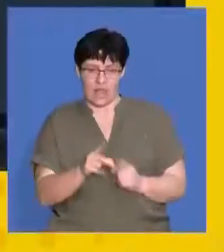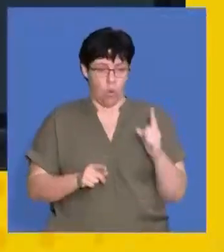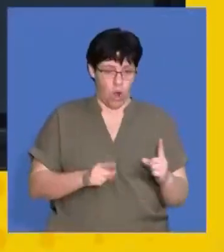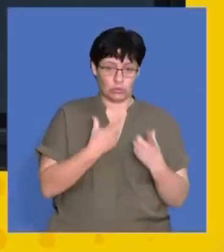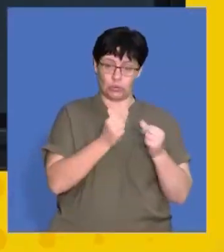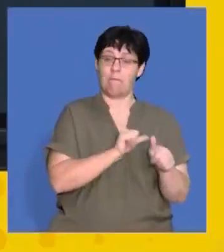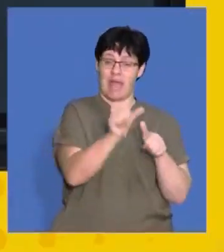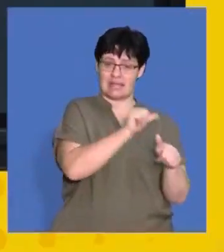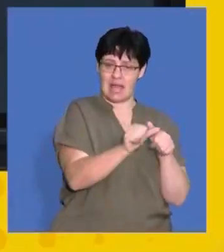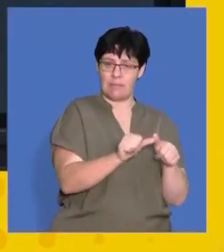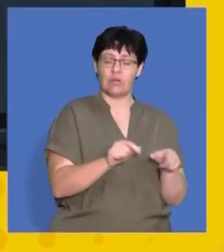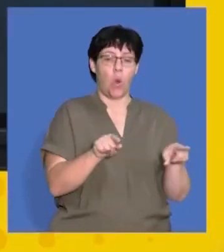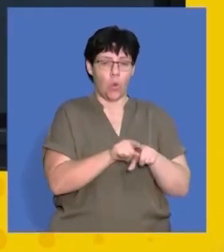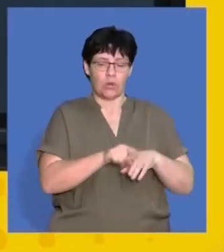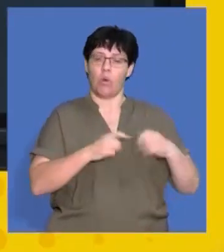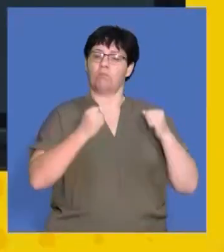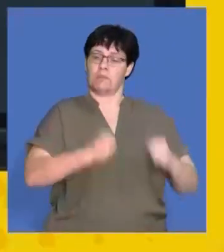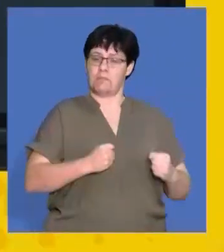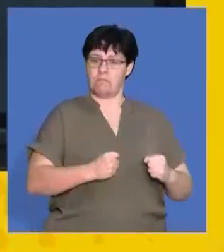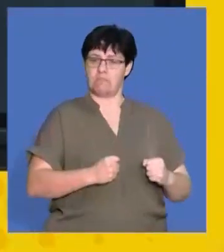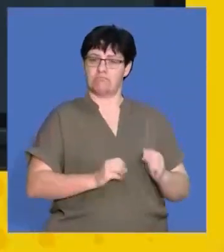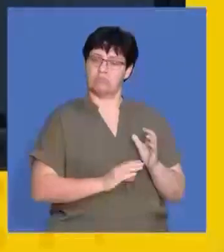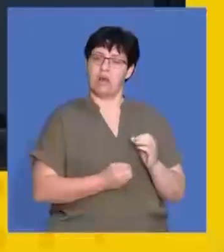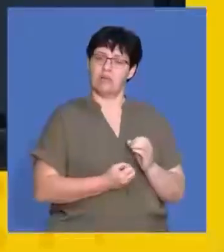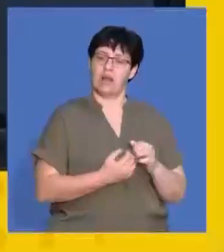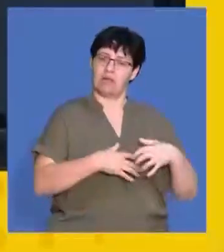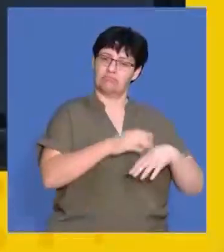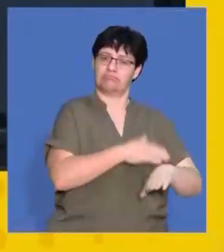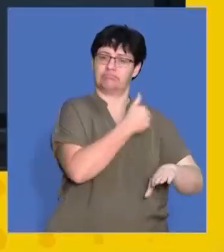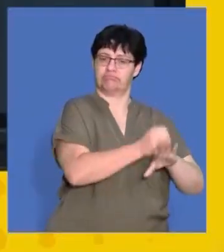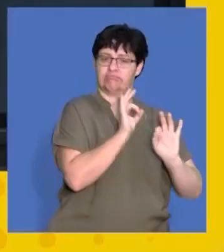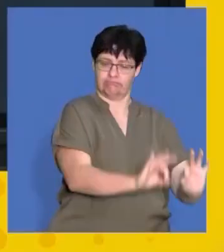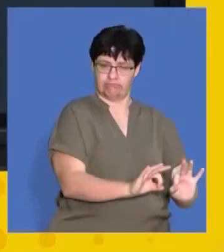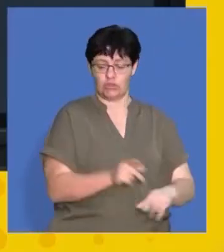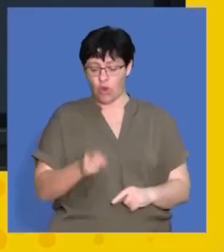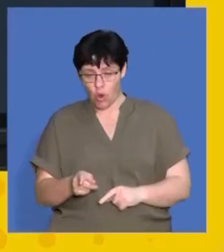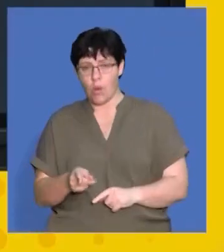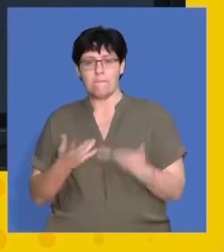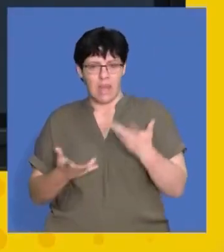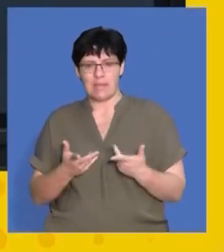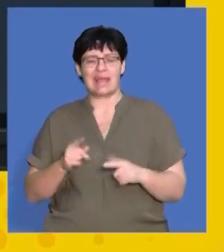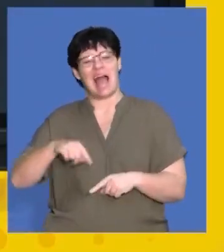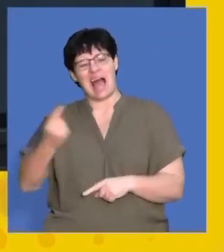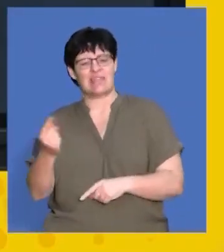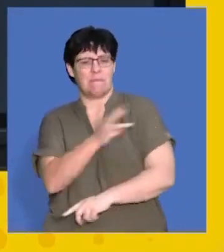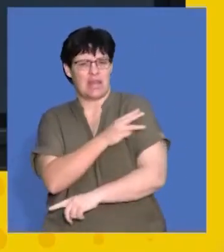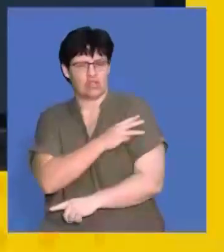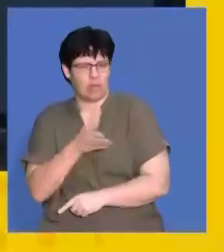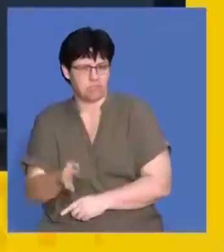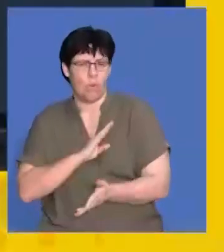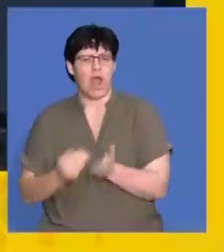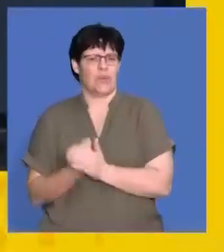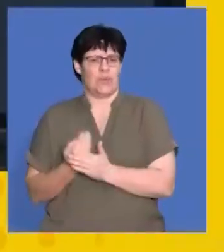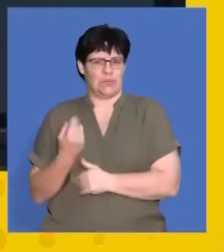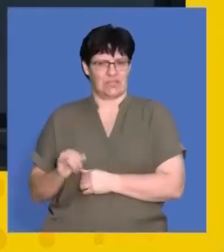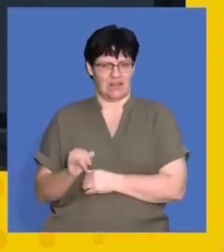done better, but it's also more established. So factory 2, maybe she needs to put a different manager in there because she